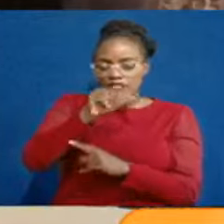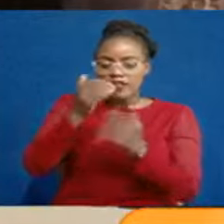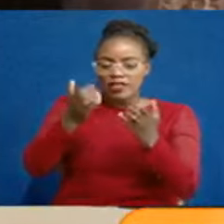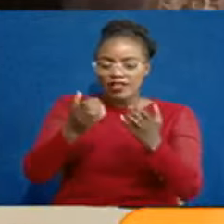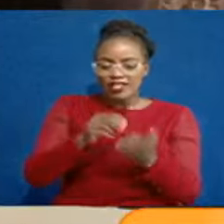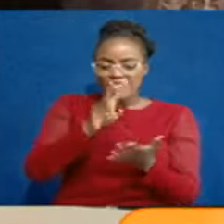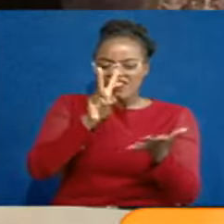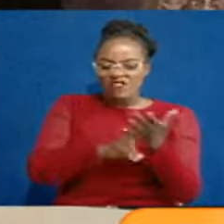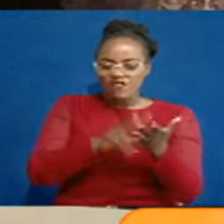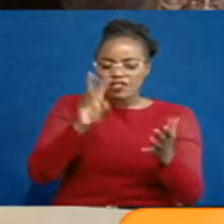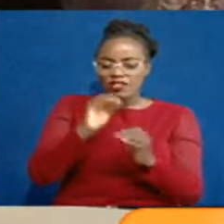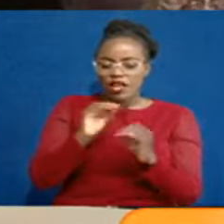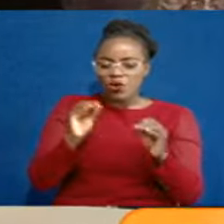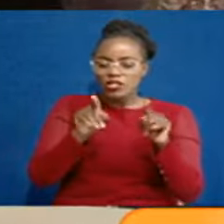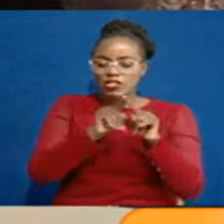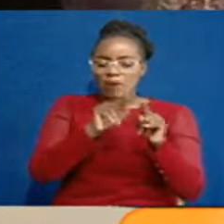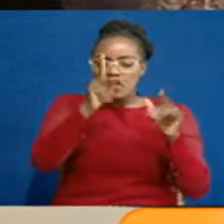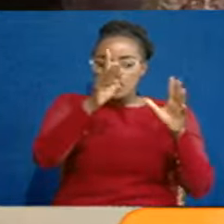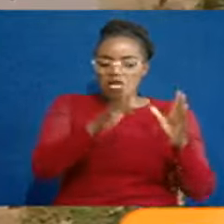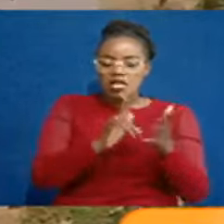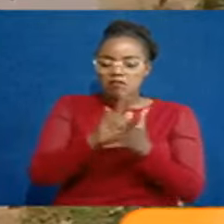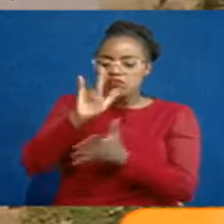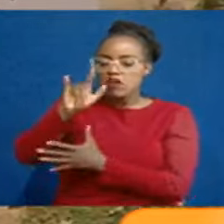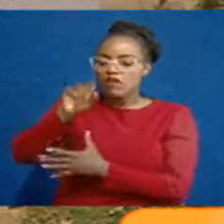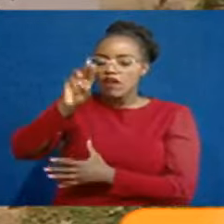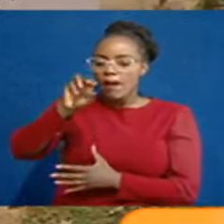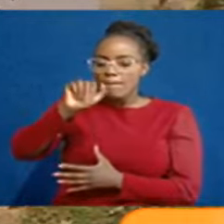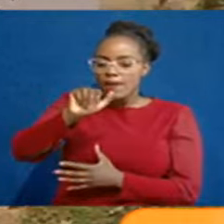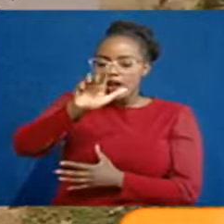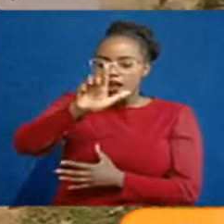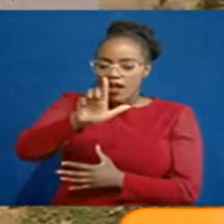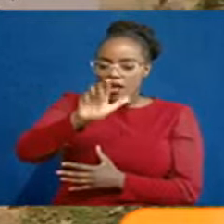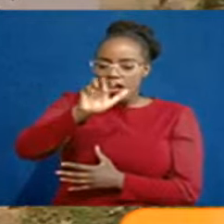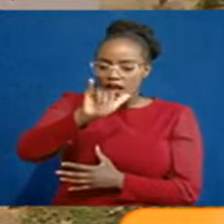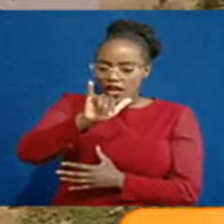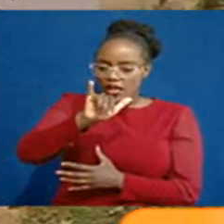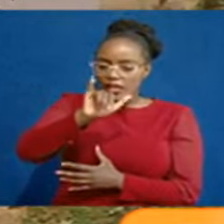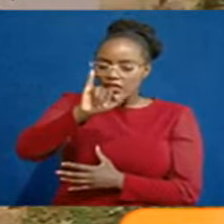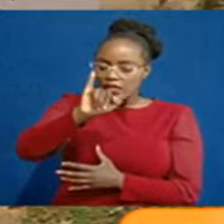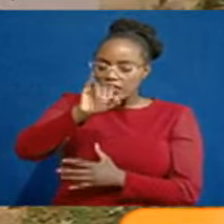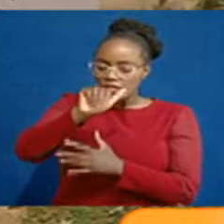enter Kenya, just as Kenyans traveling to Malaysia are exempted from